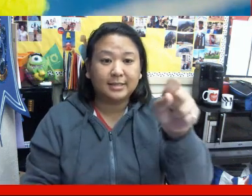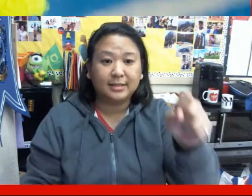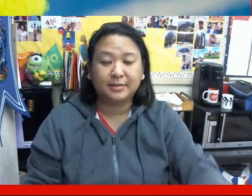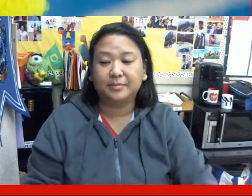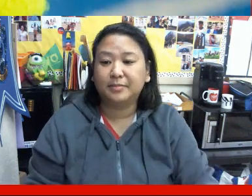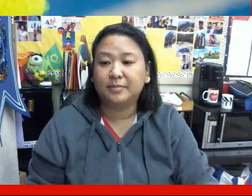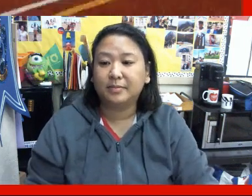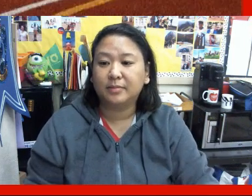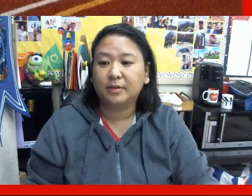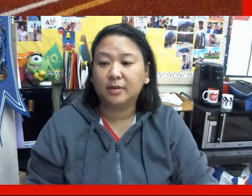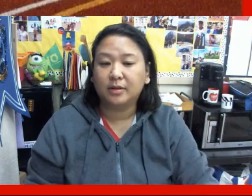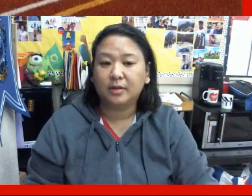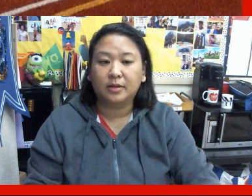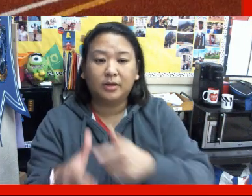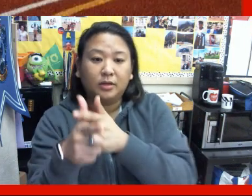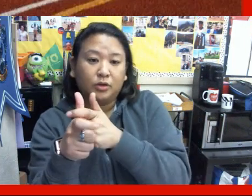Tennis.